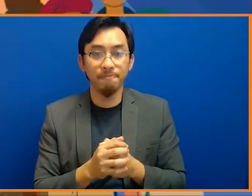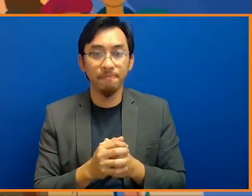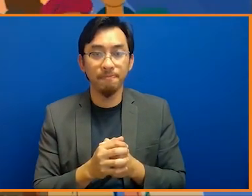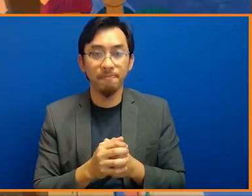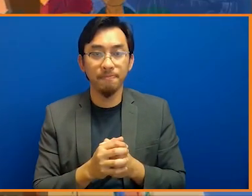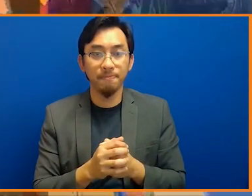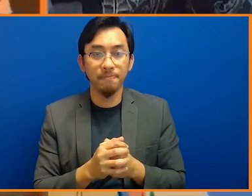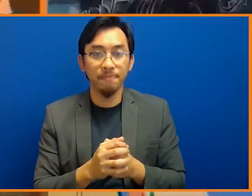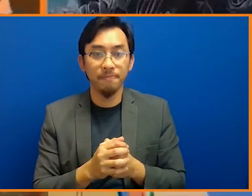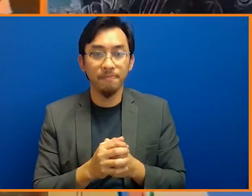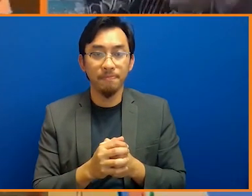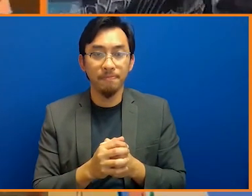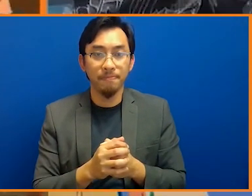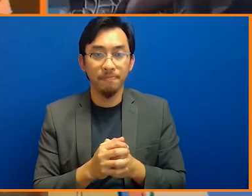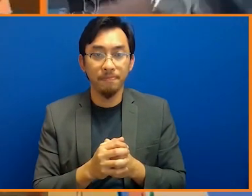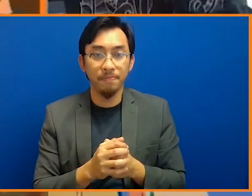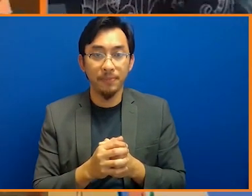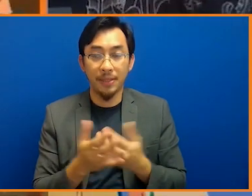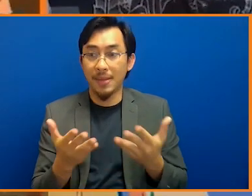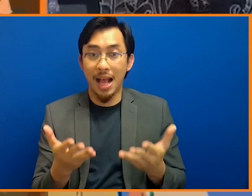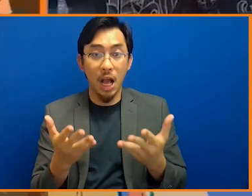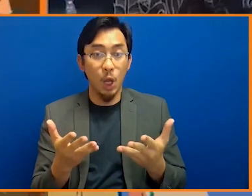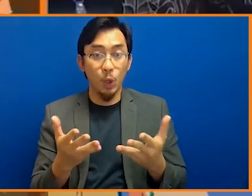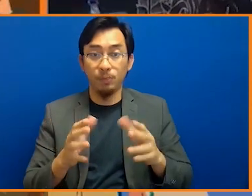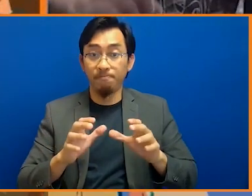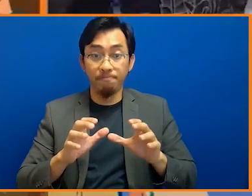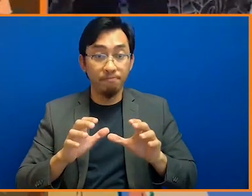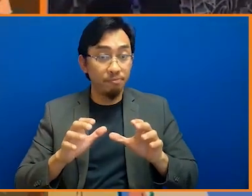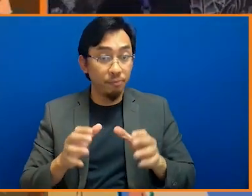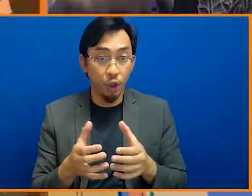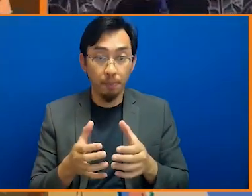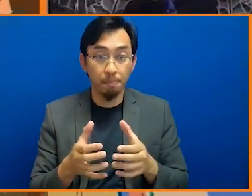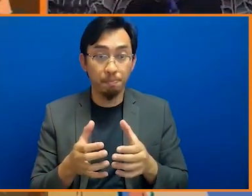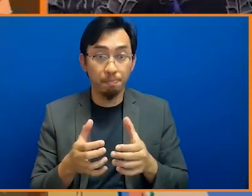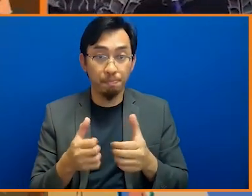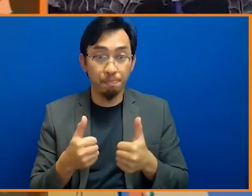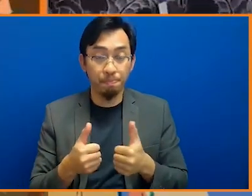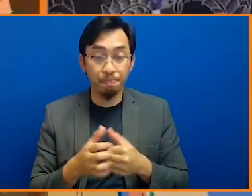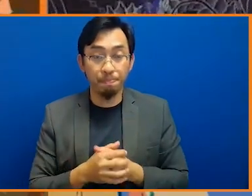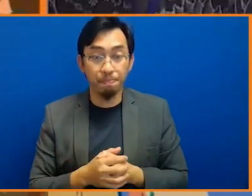having the group,